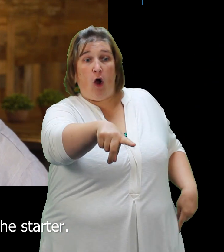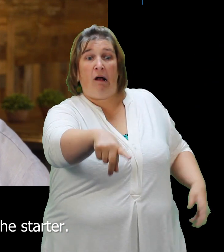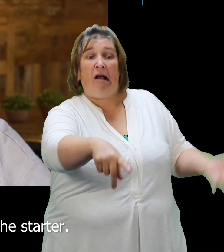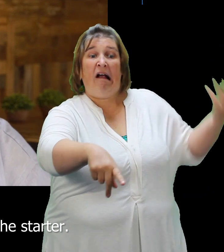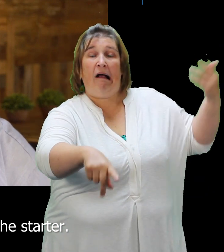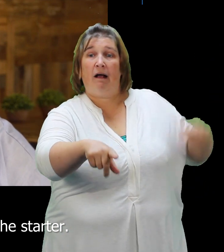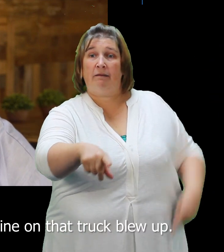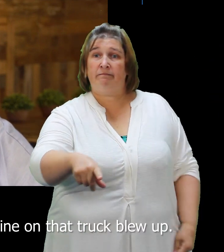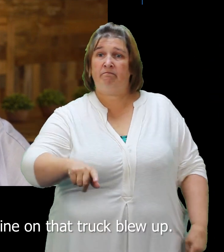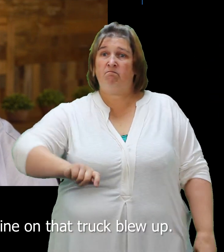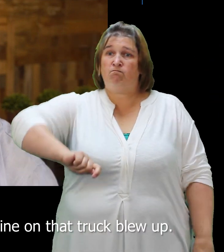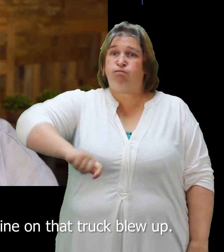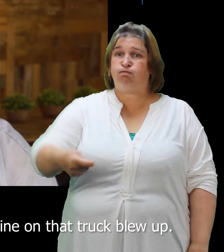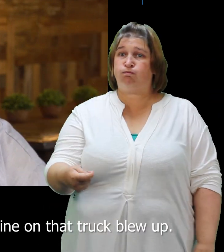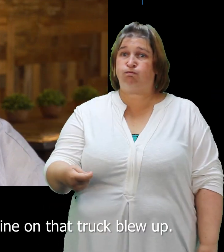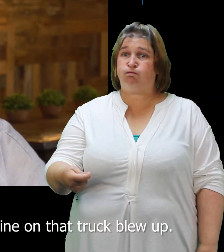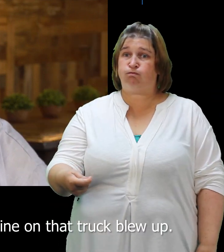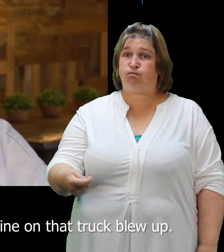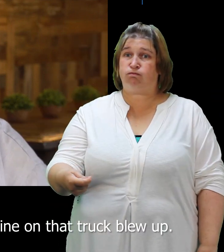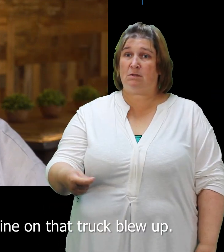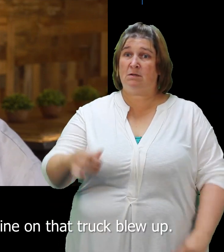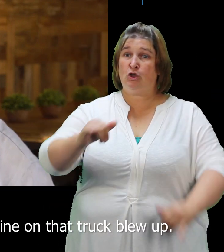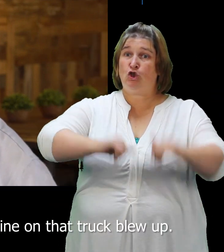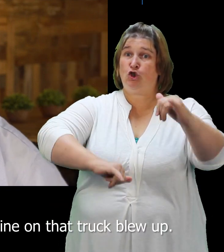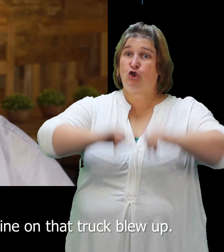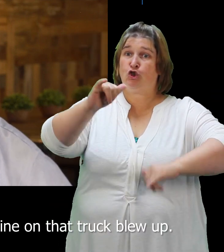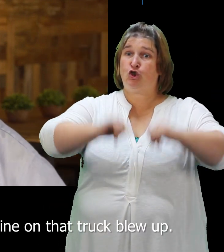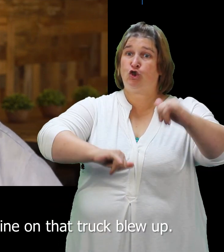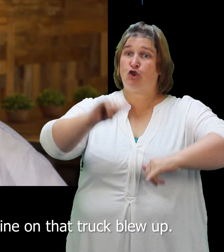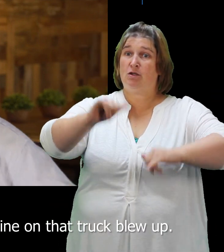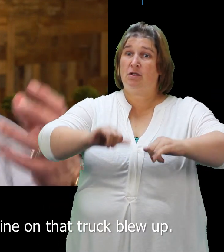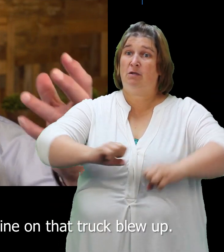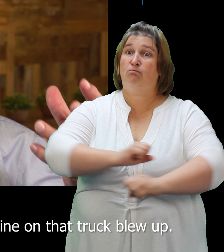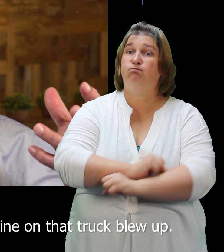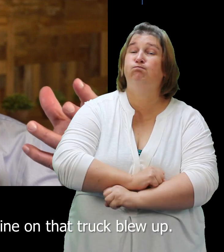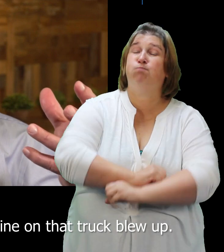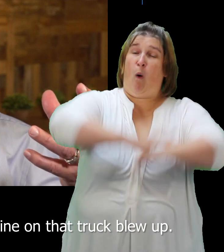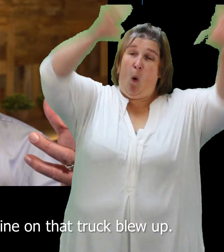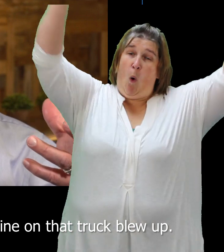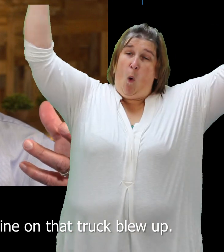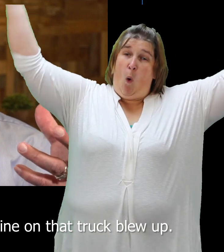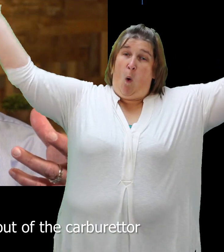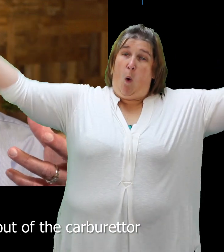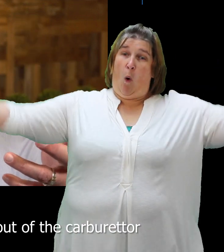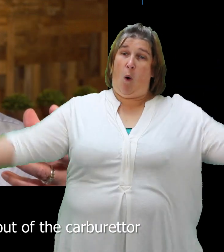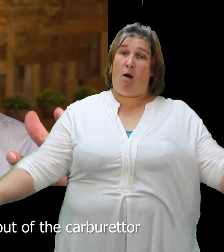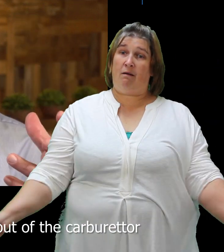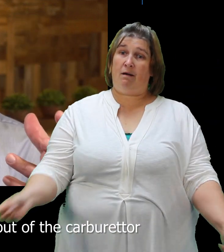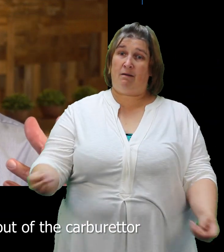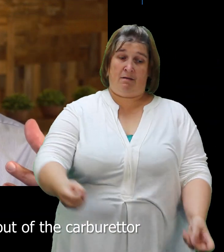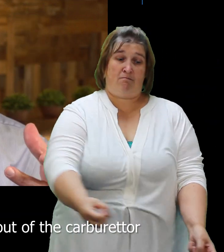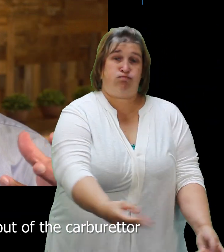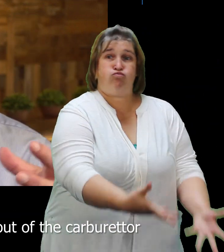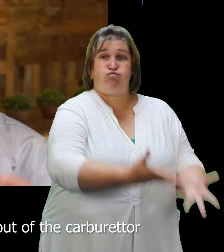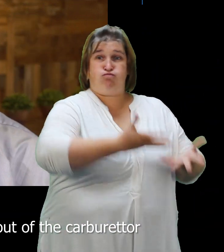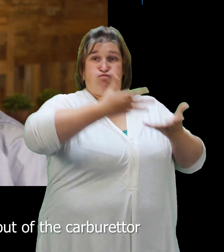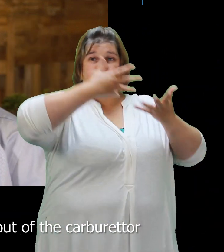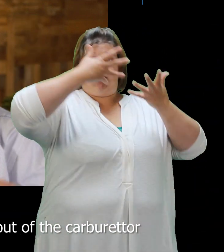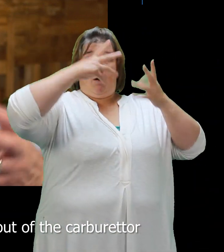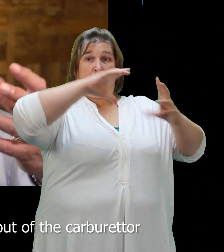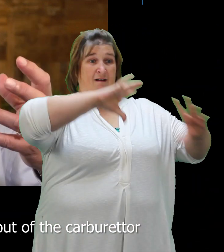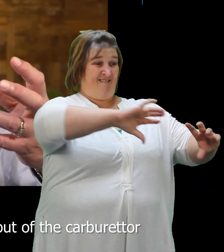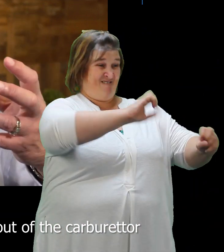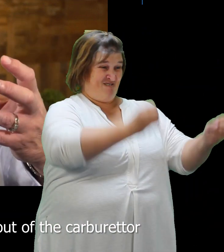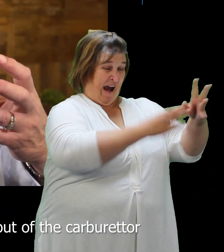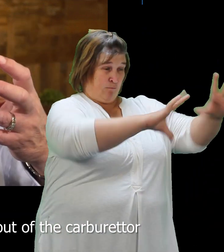starter. So he hit the starter, and when he did, the engine on that truck blew up, literally backfired. A ball